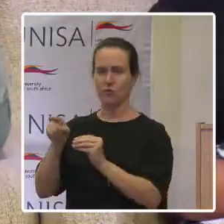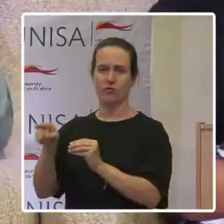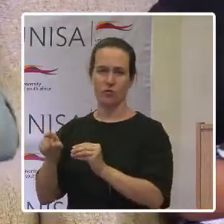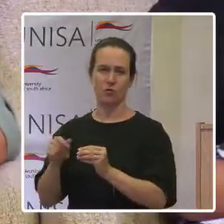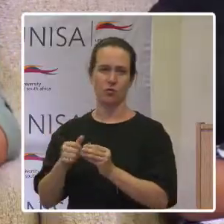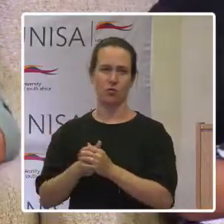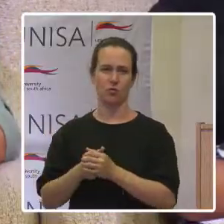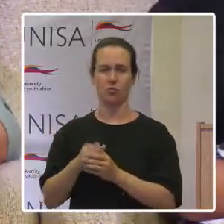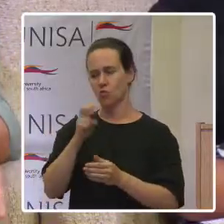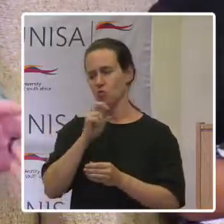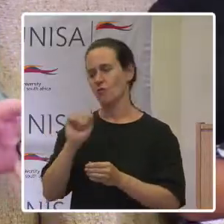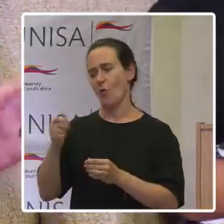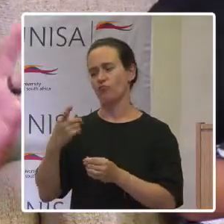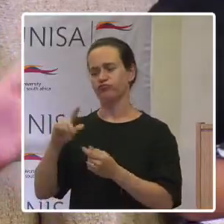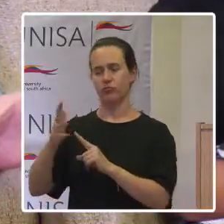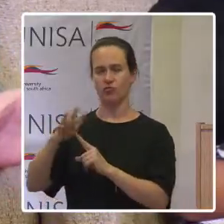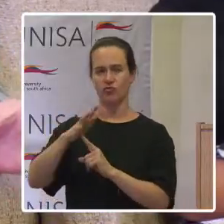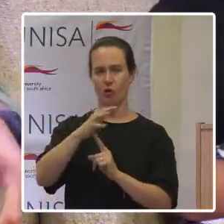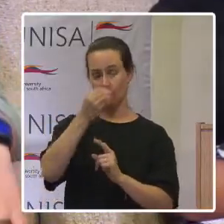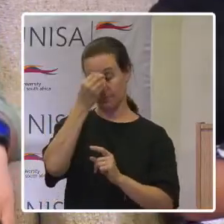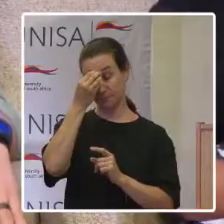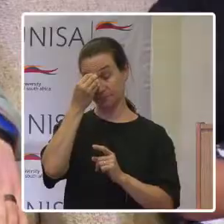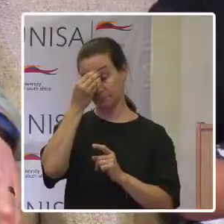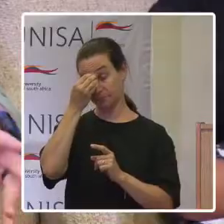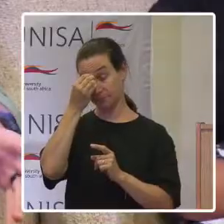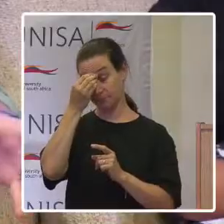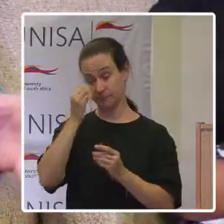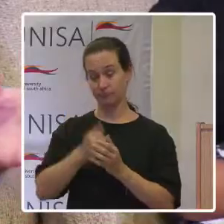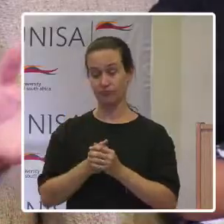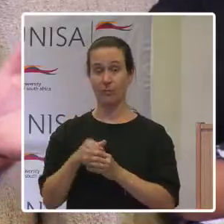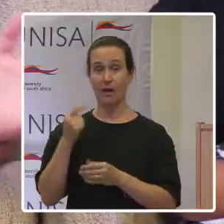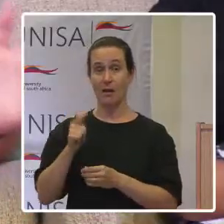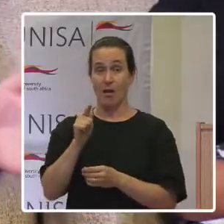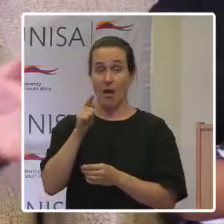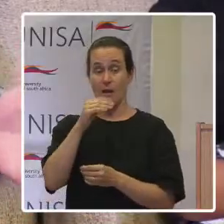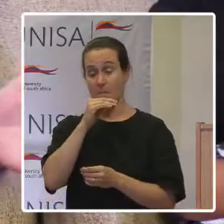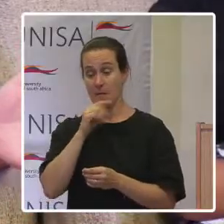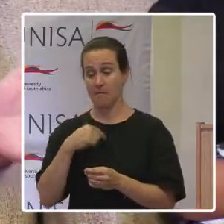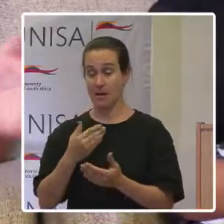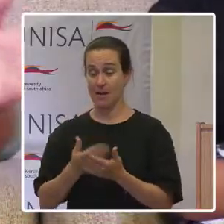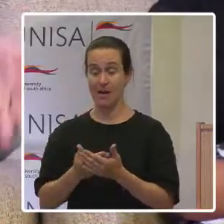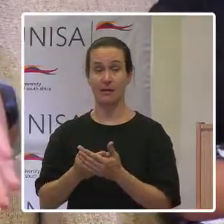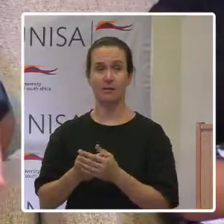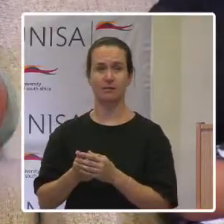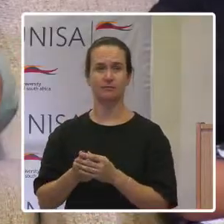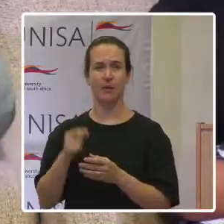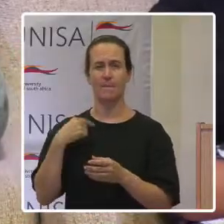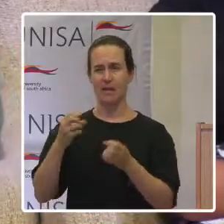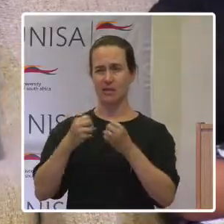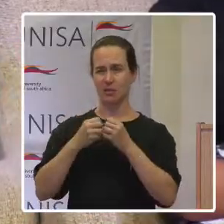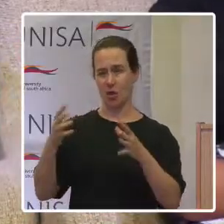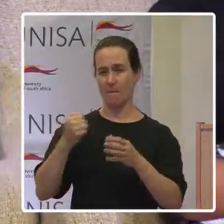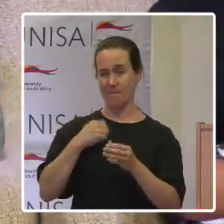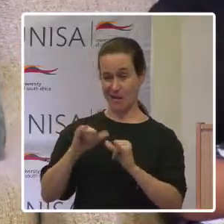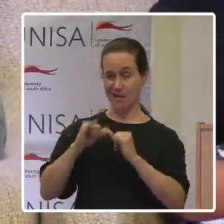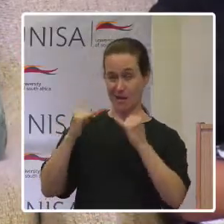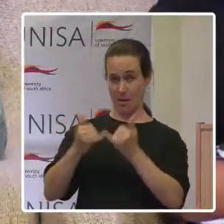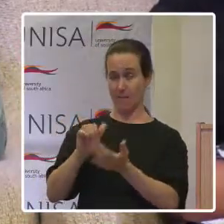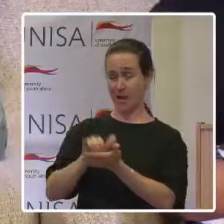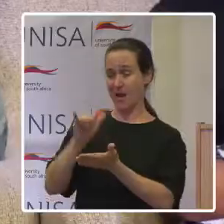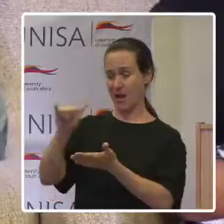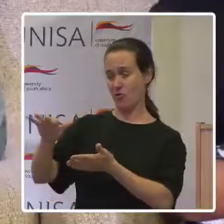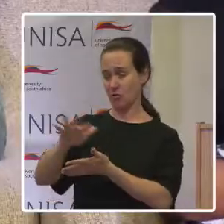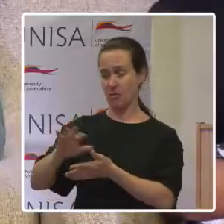and we applied it. That then later on allowed me to, when I started Aerospace 3D in